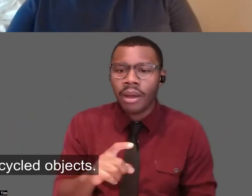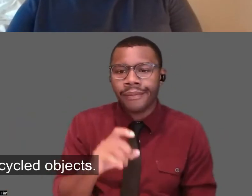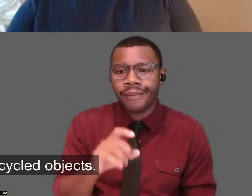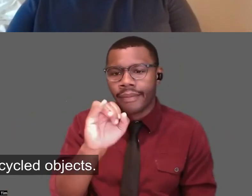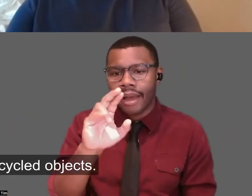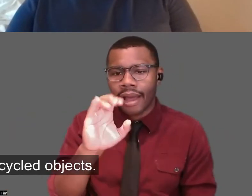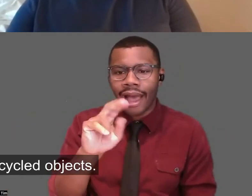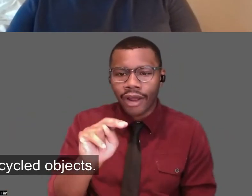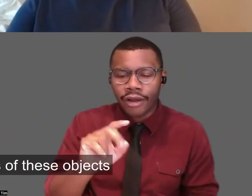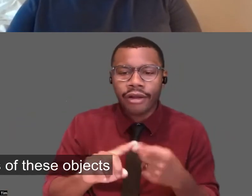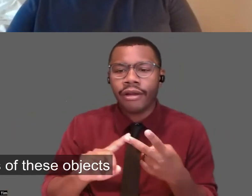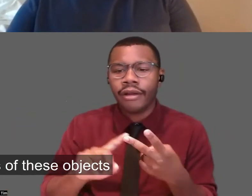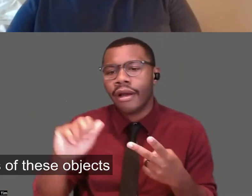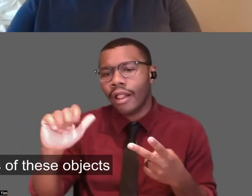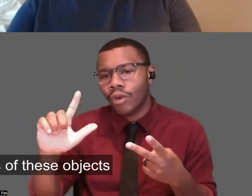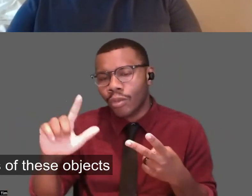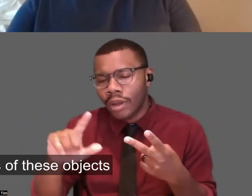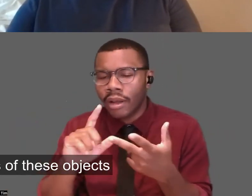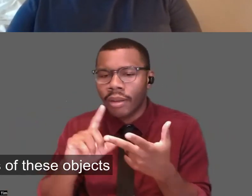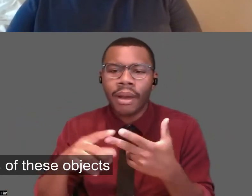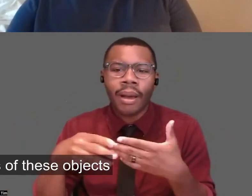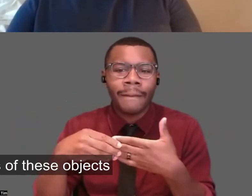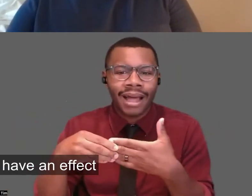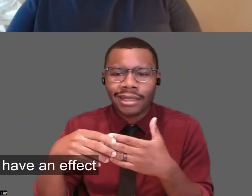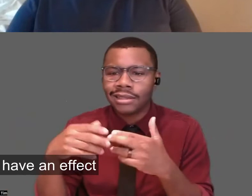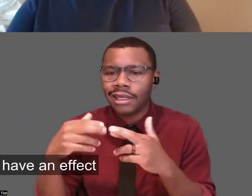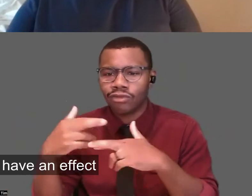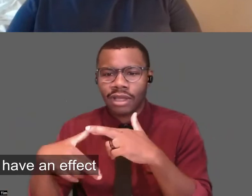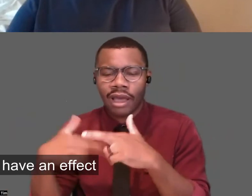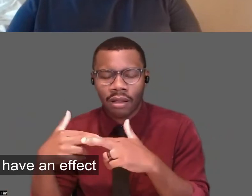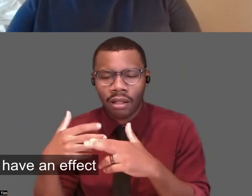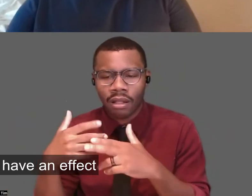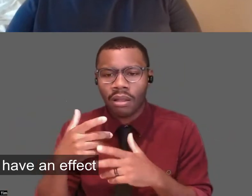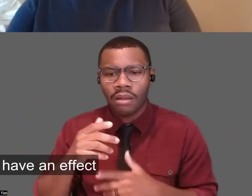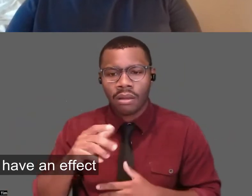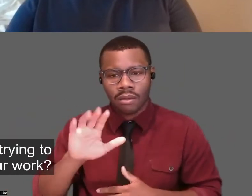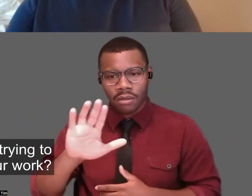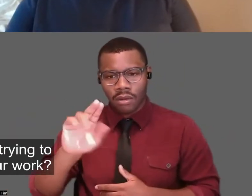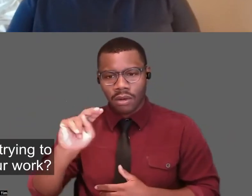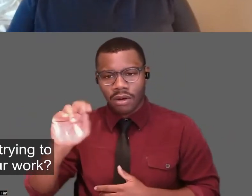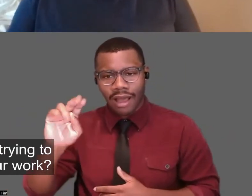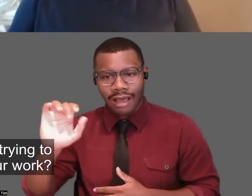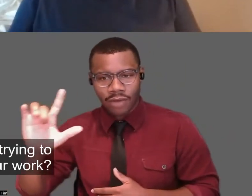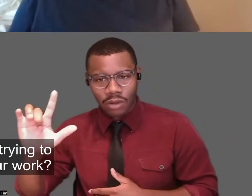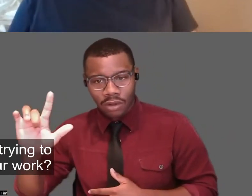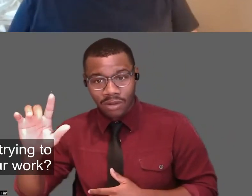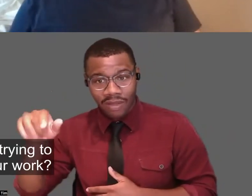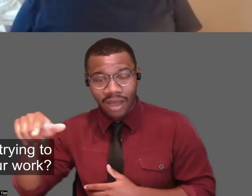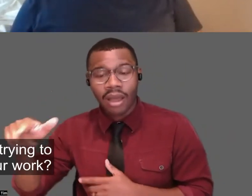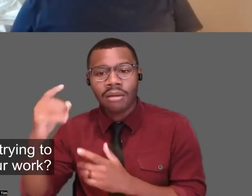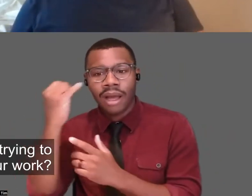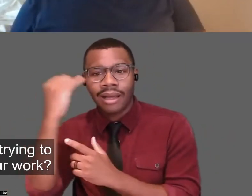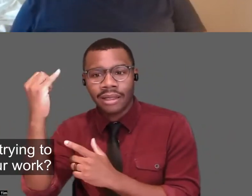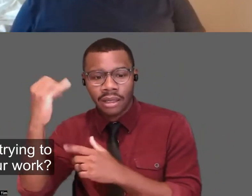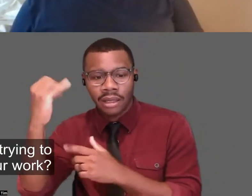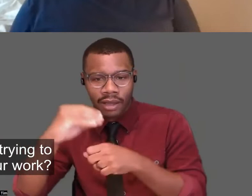and recycled objects. Does the novel, in terms of these objects that you're recreating, have an effect on what you're trying to articulate